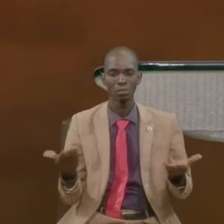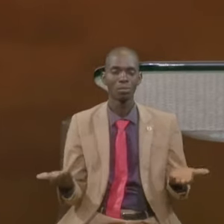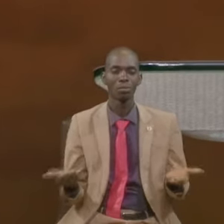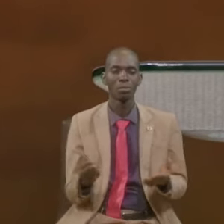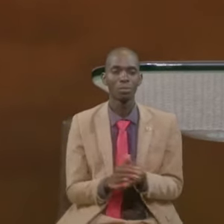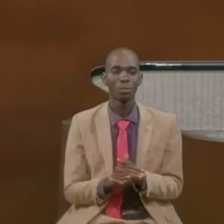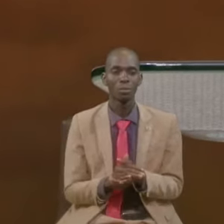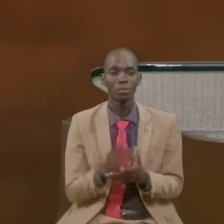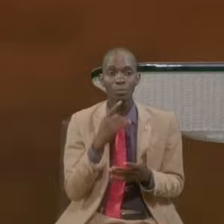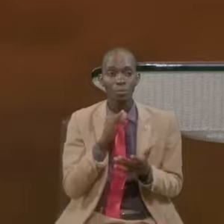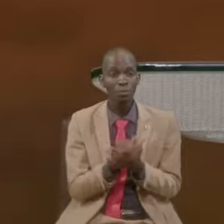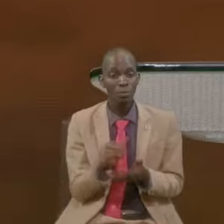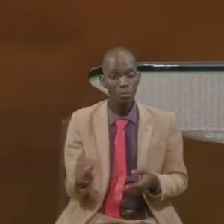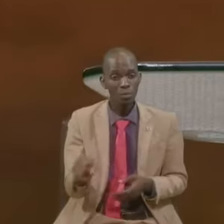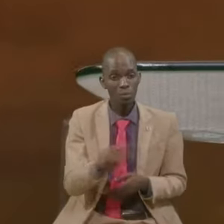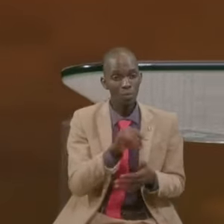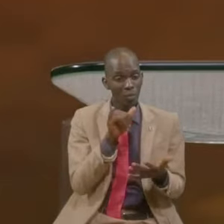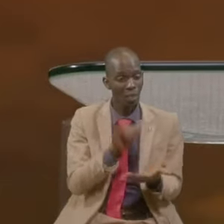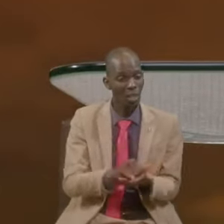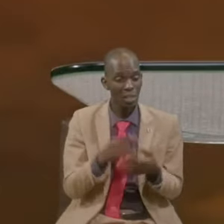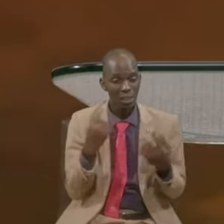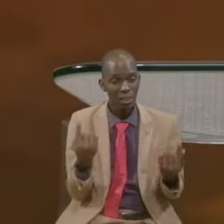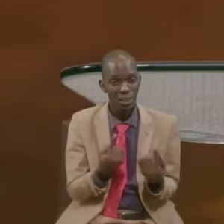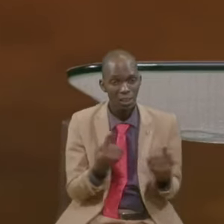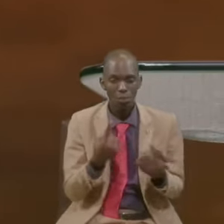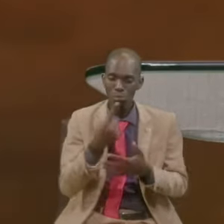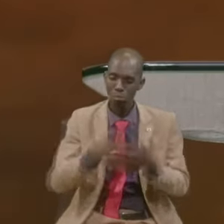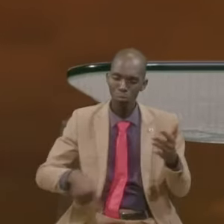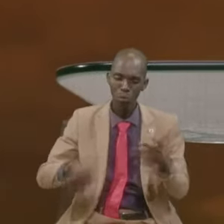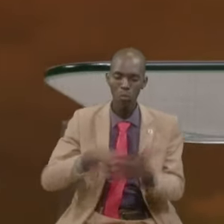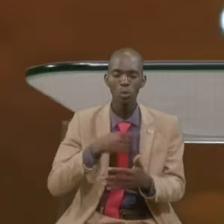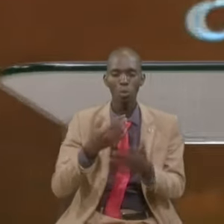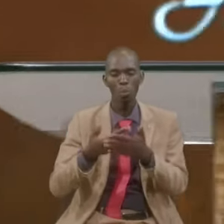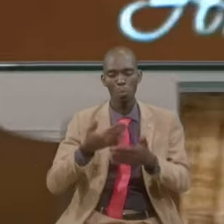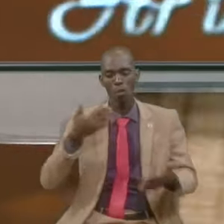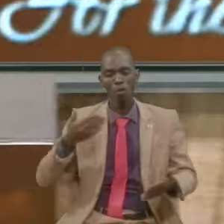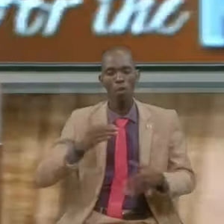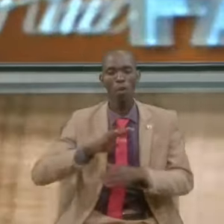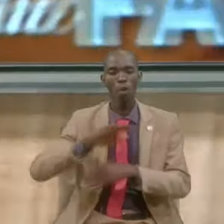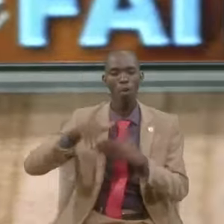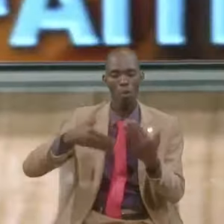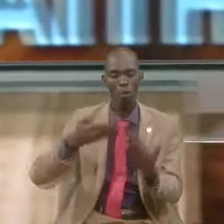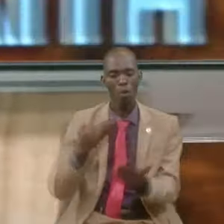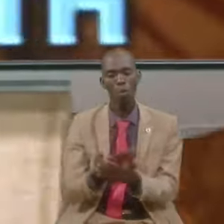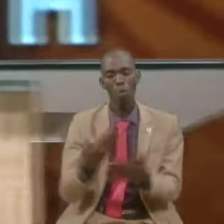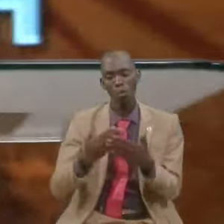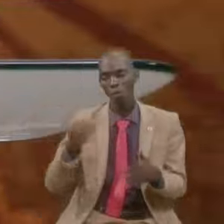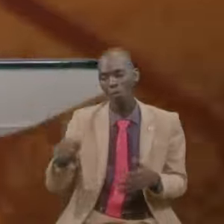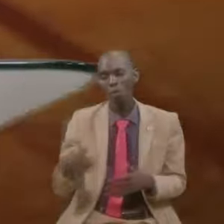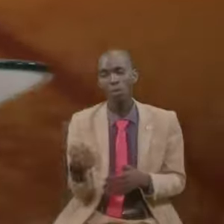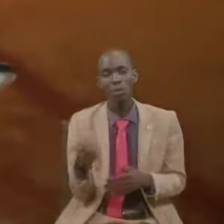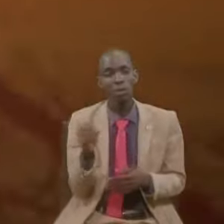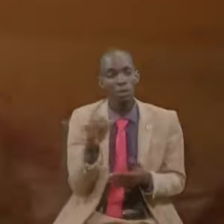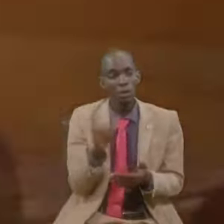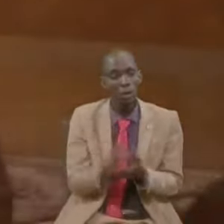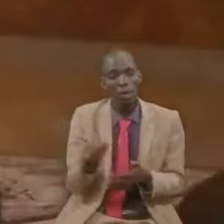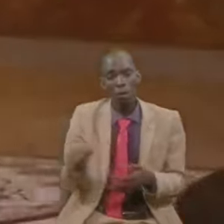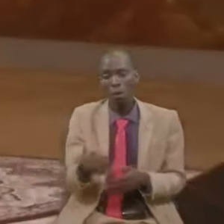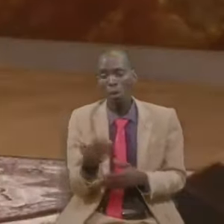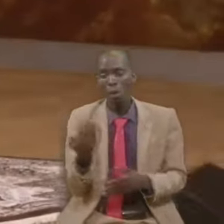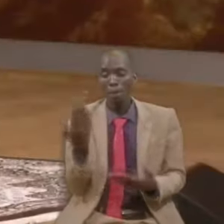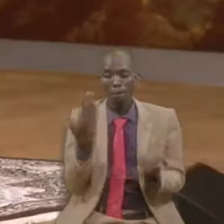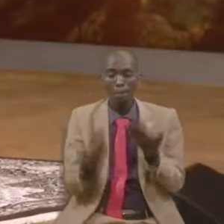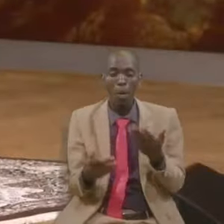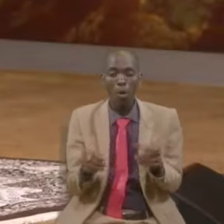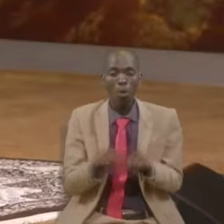sin rebuke before all, that they, that others also may